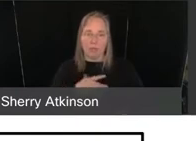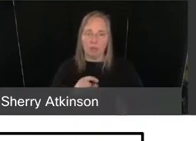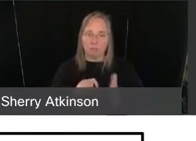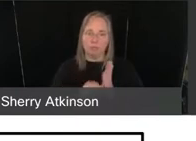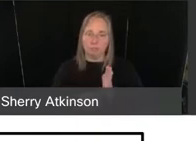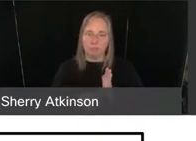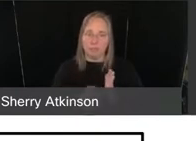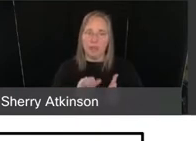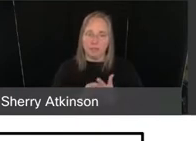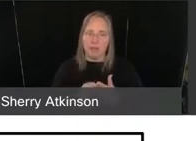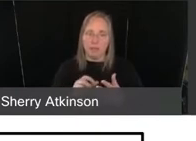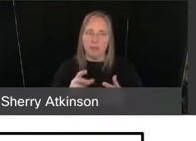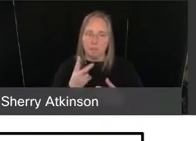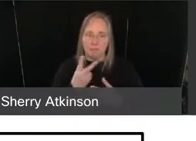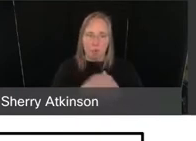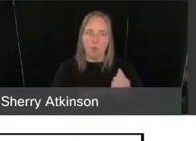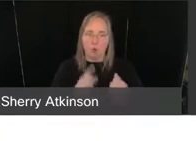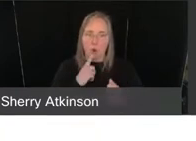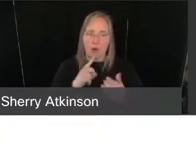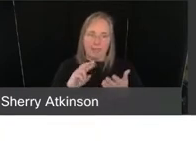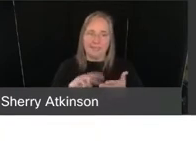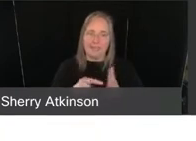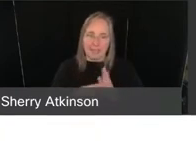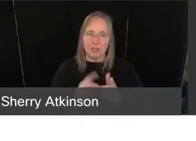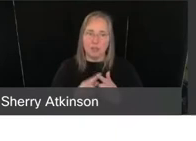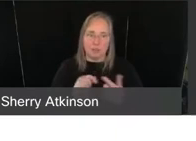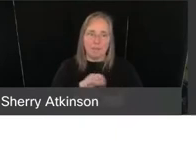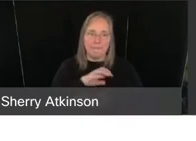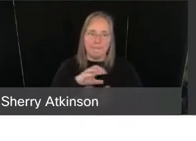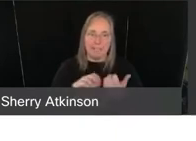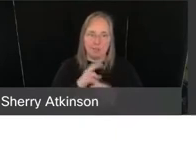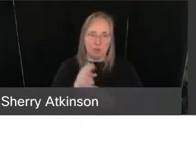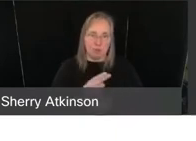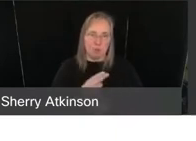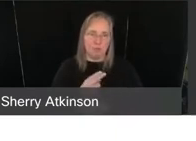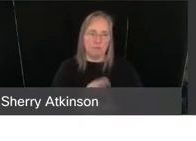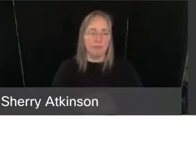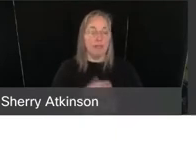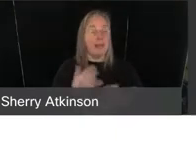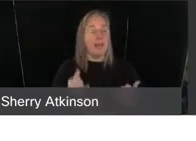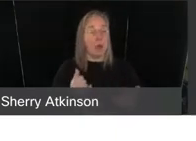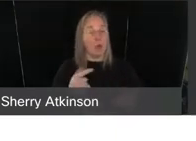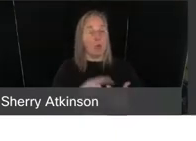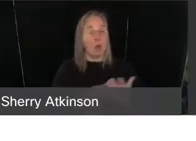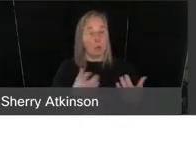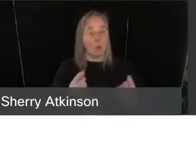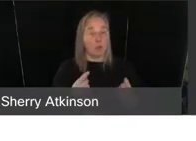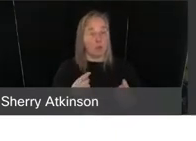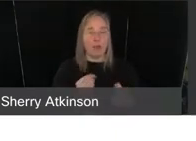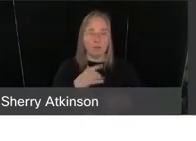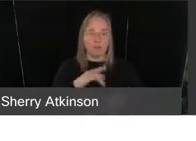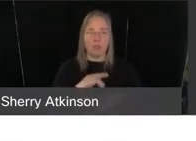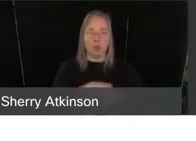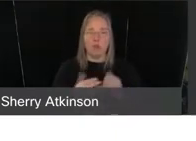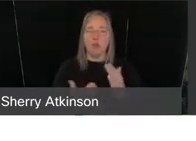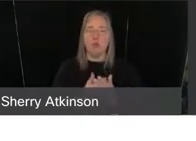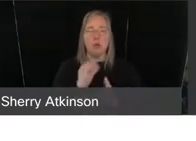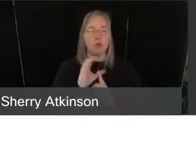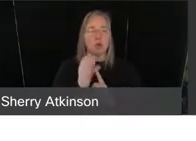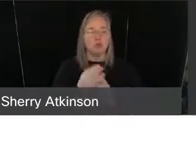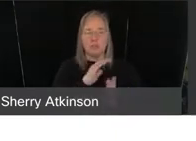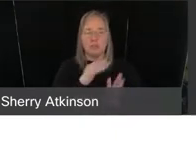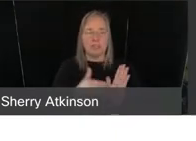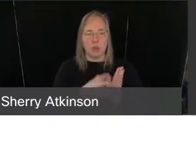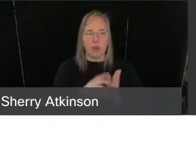use. So what I'd now like to do is touch on the new cultural center and give you some more detail on